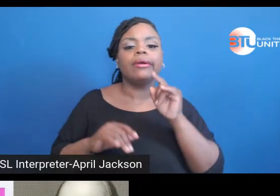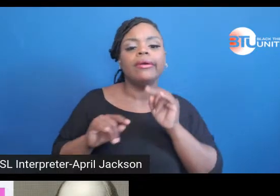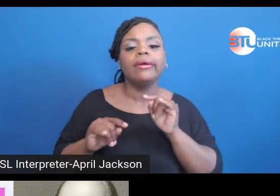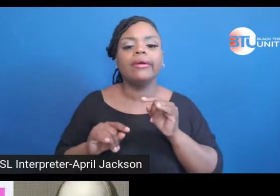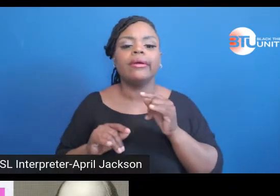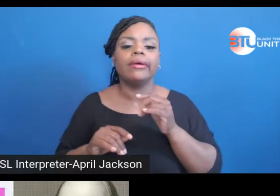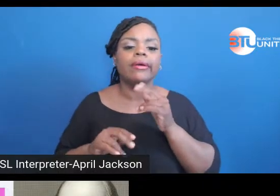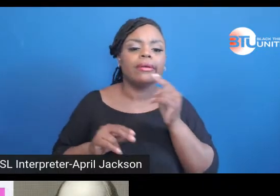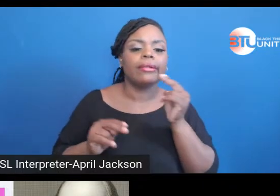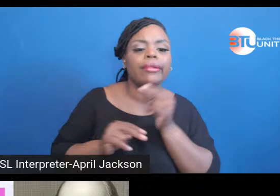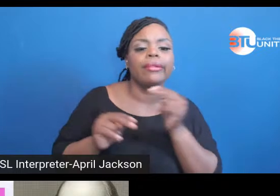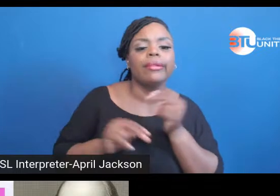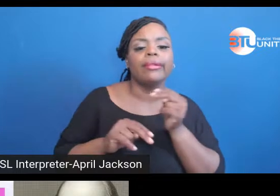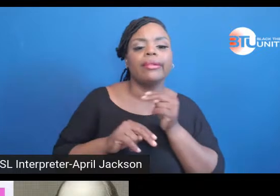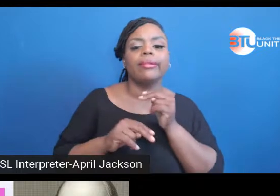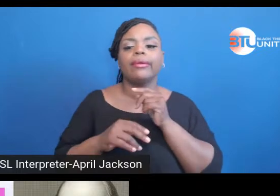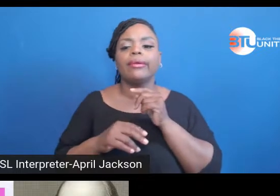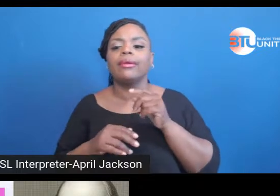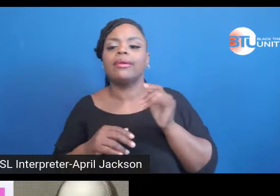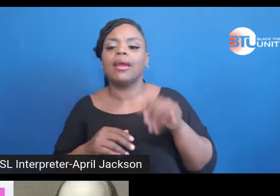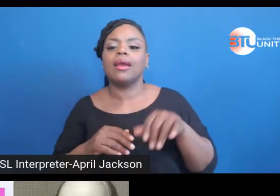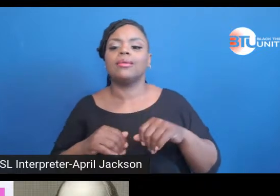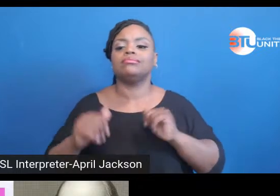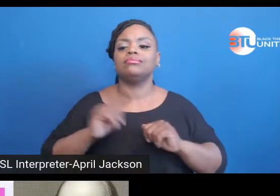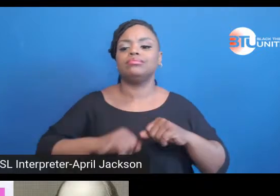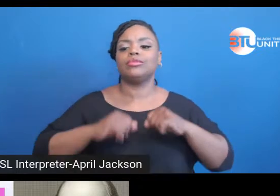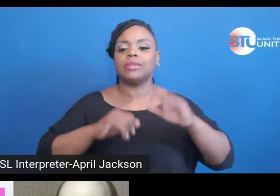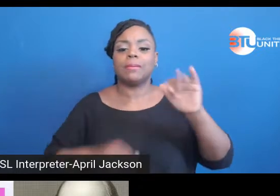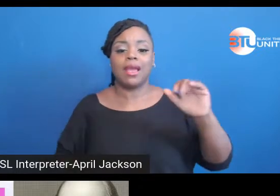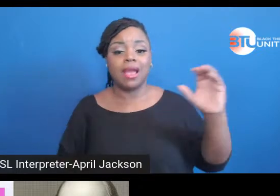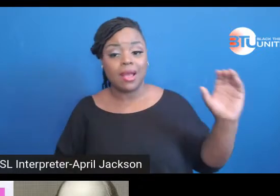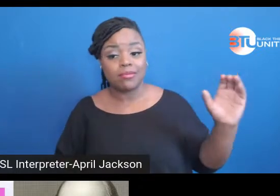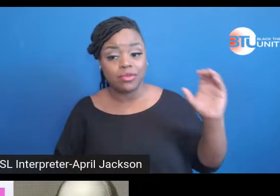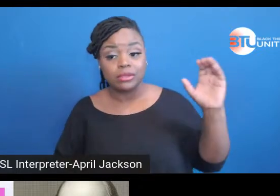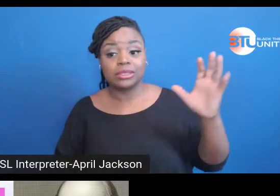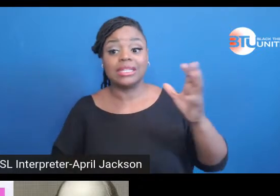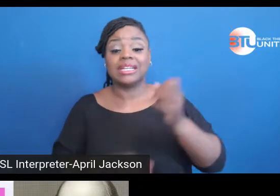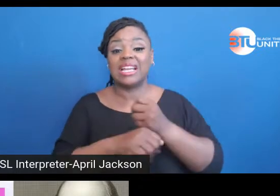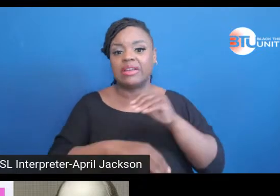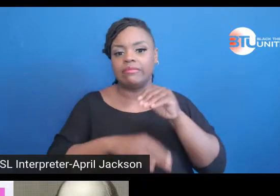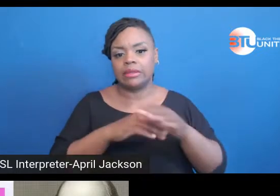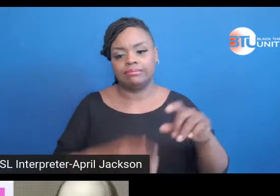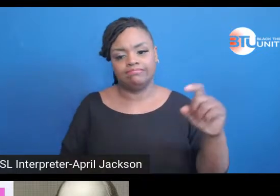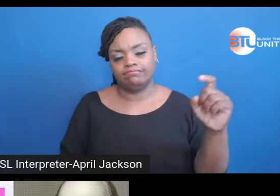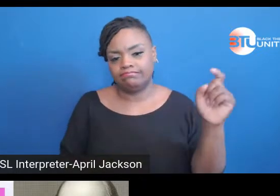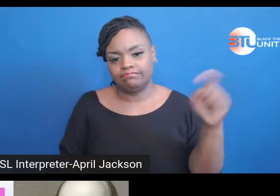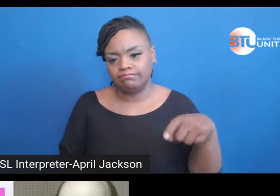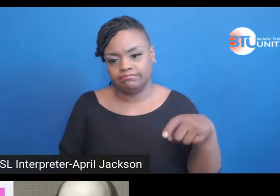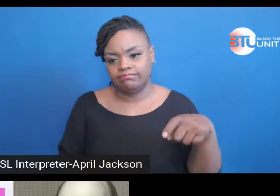by copyright, maybe get some advice to do that, because there is some room to do that.